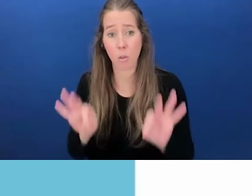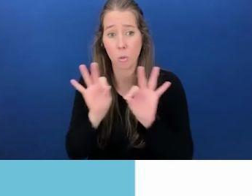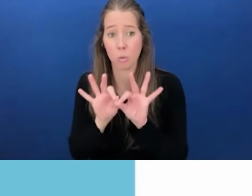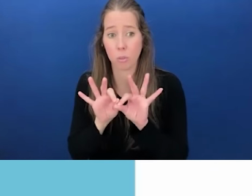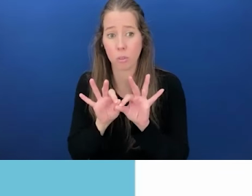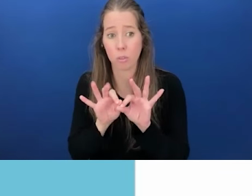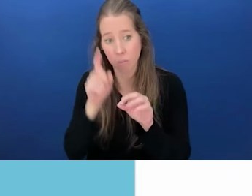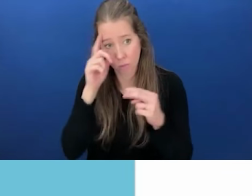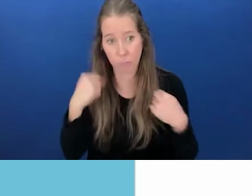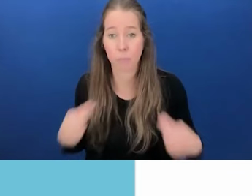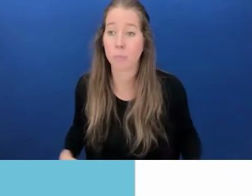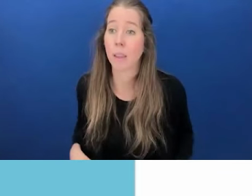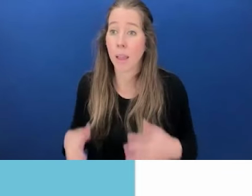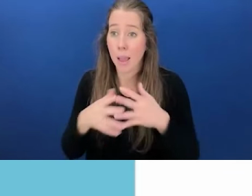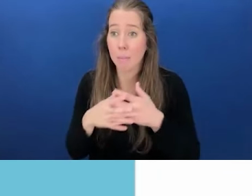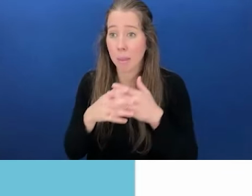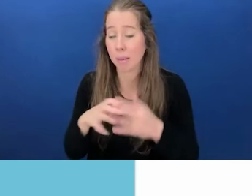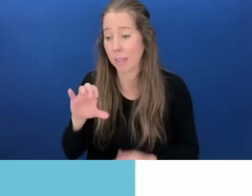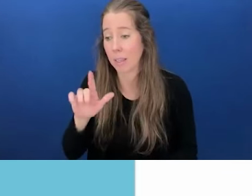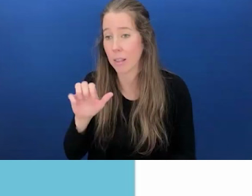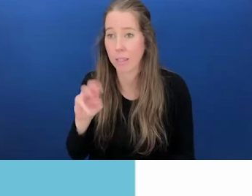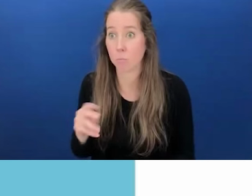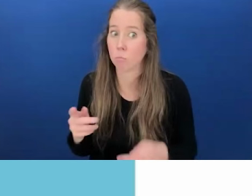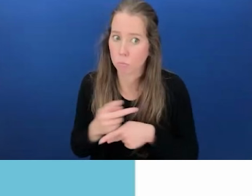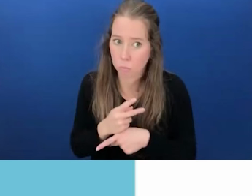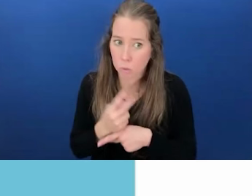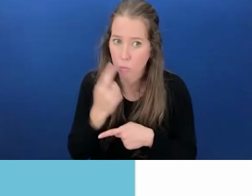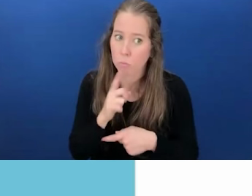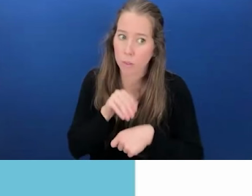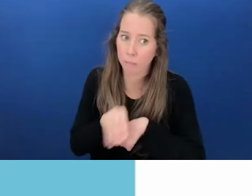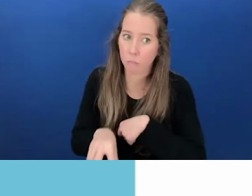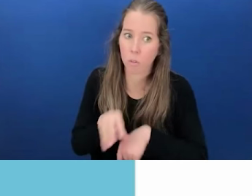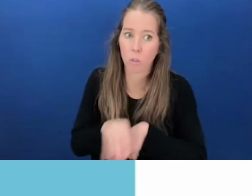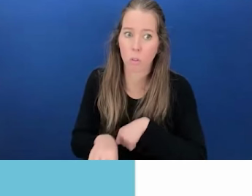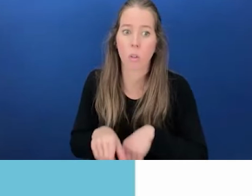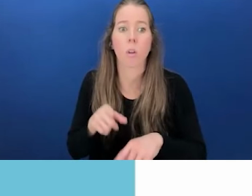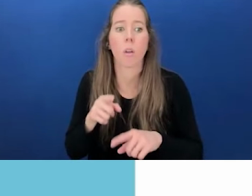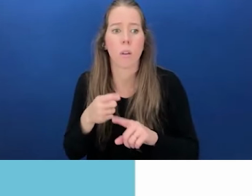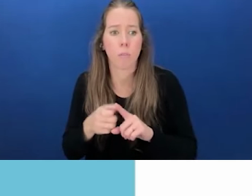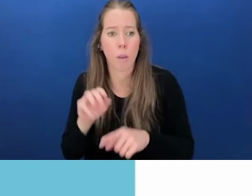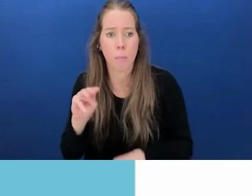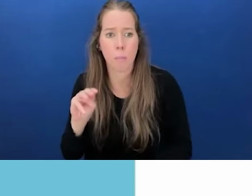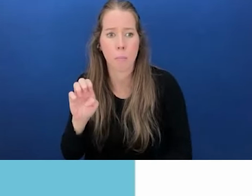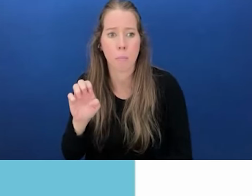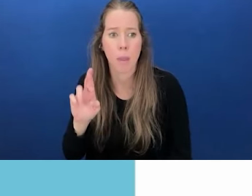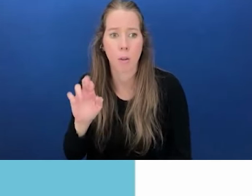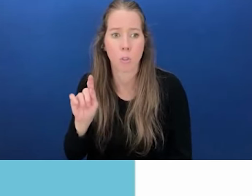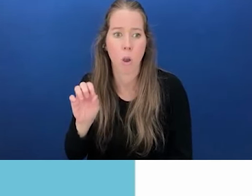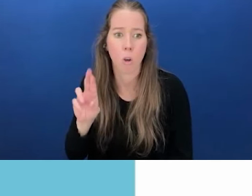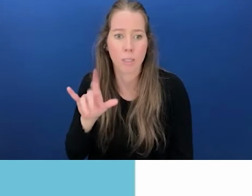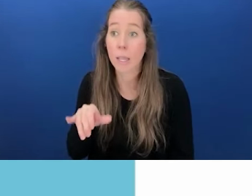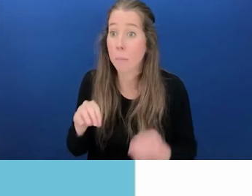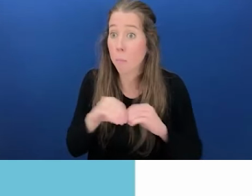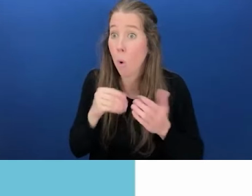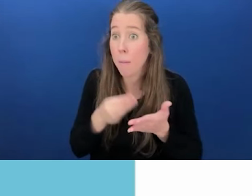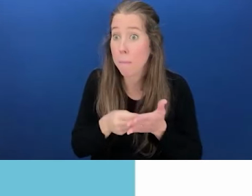being. American classism gets worse because it's heavily influenced by meritocracy. So more money equals